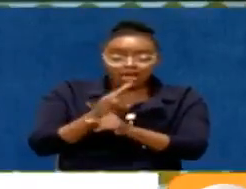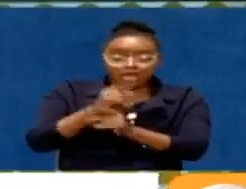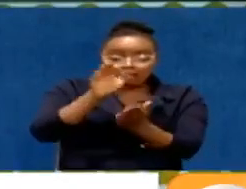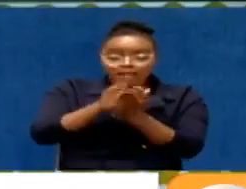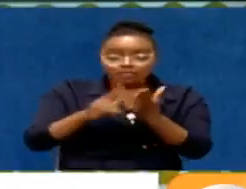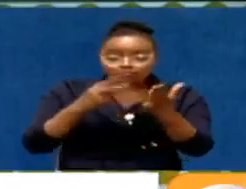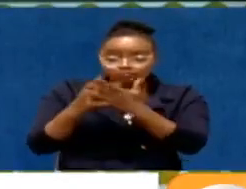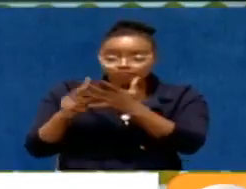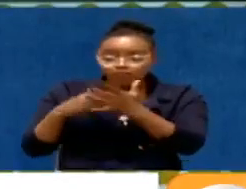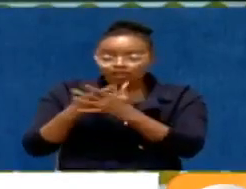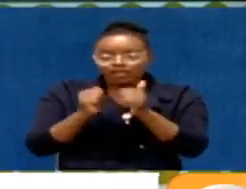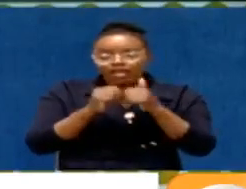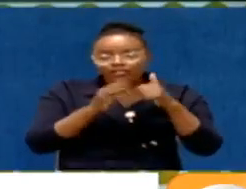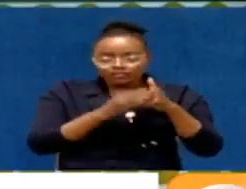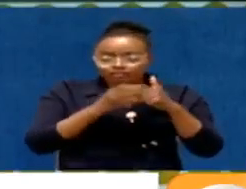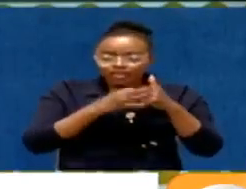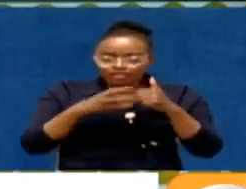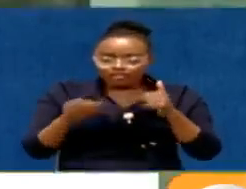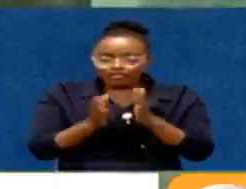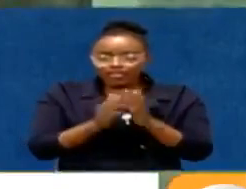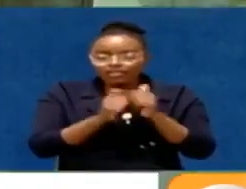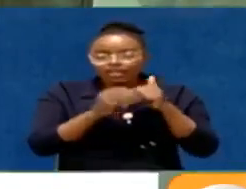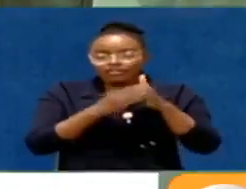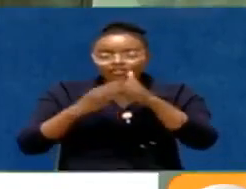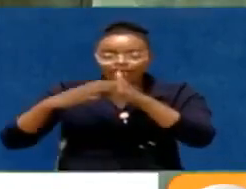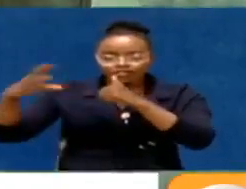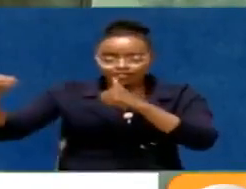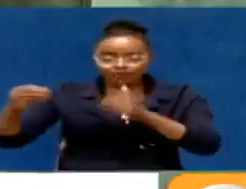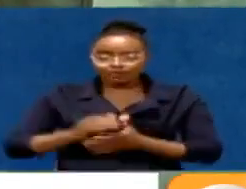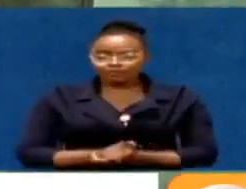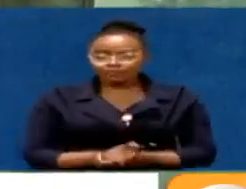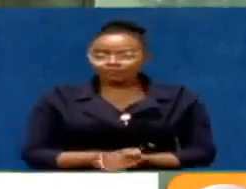failures in the 80s and early 90s. Faisal Ahmed, Citizen TV, Nairobi.